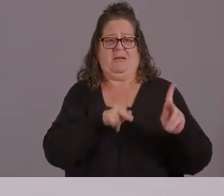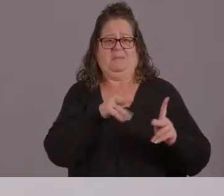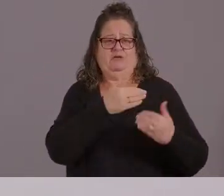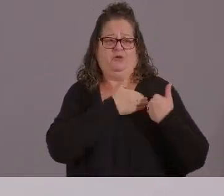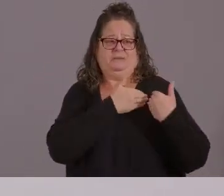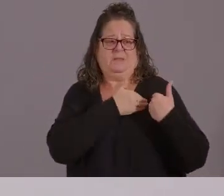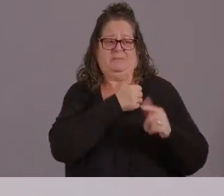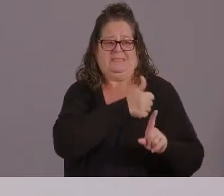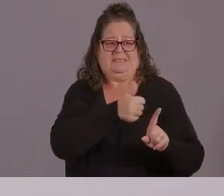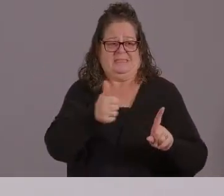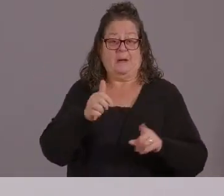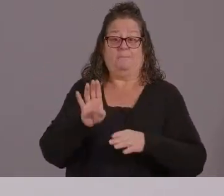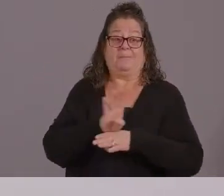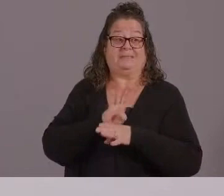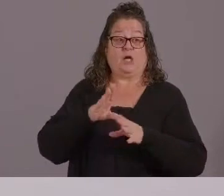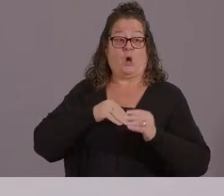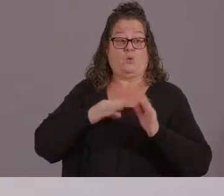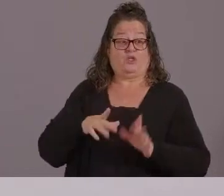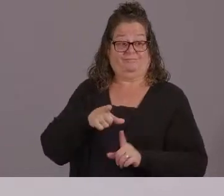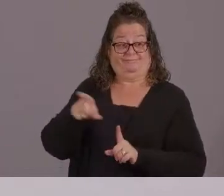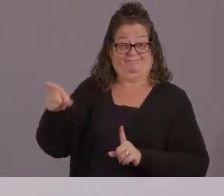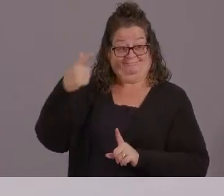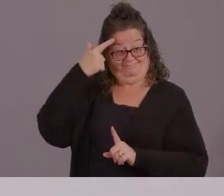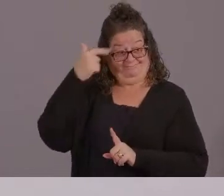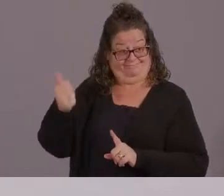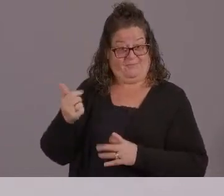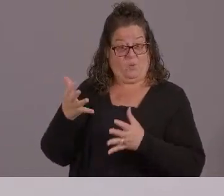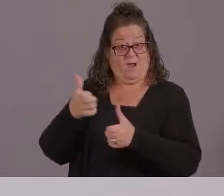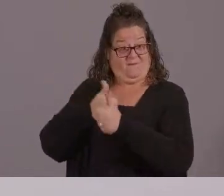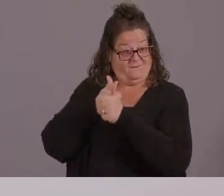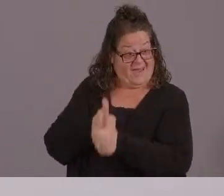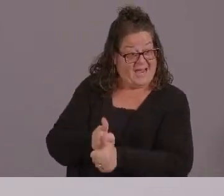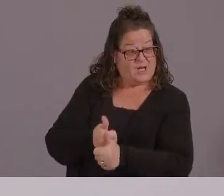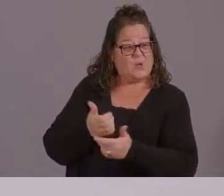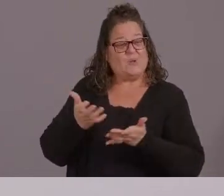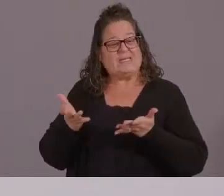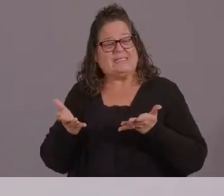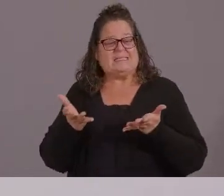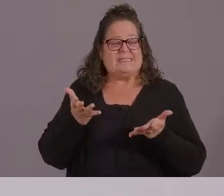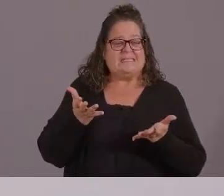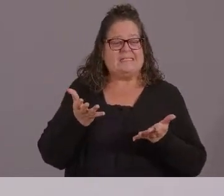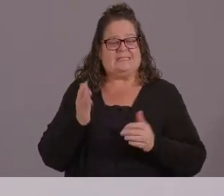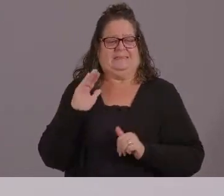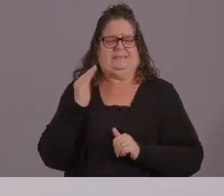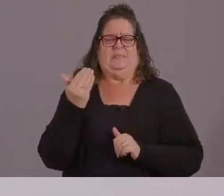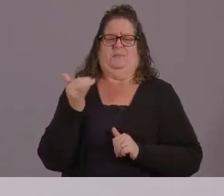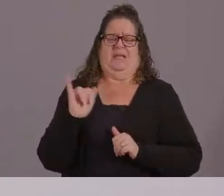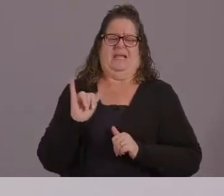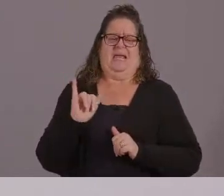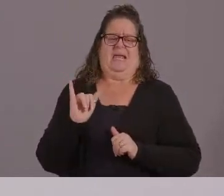guidelines, and the responsibility is to everybody, but it seems like the state government and the governor.